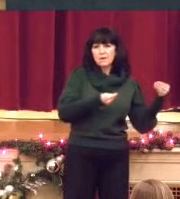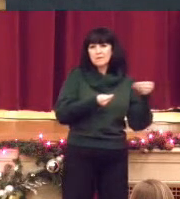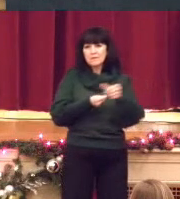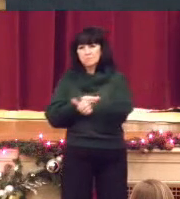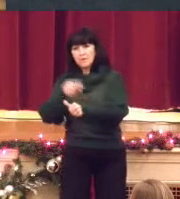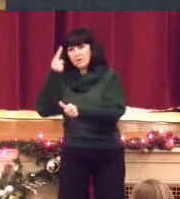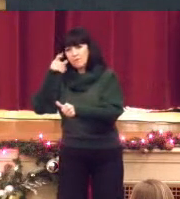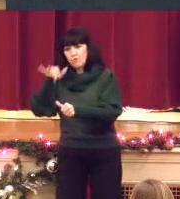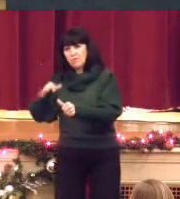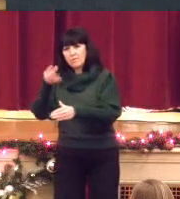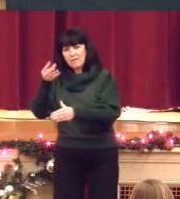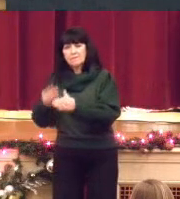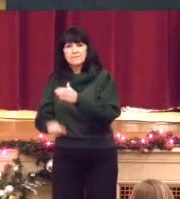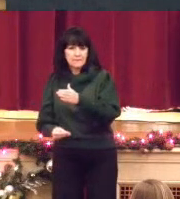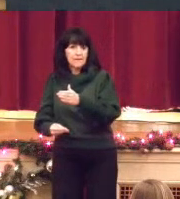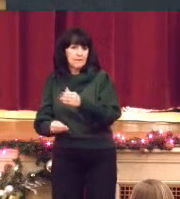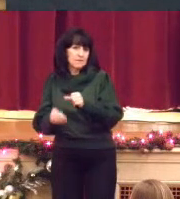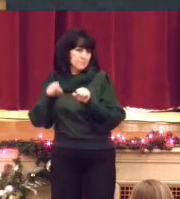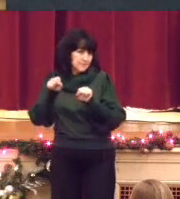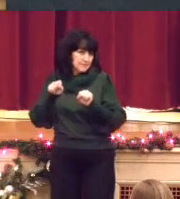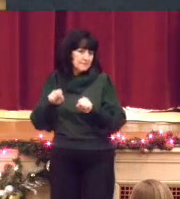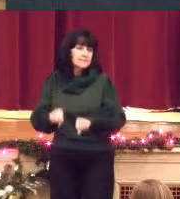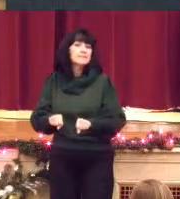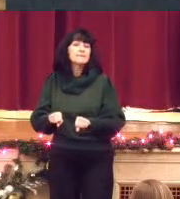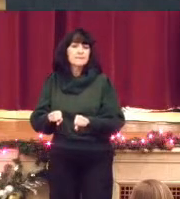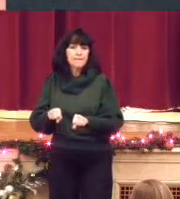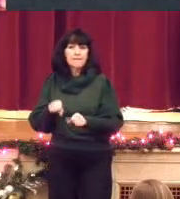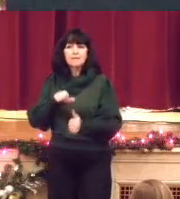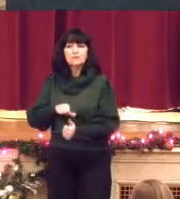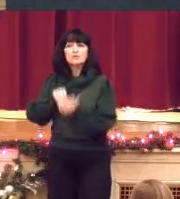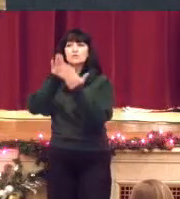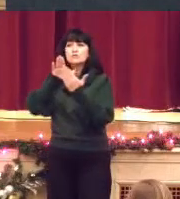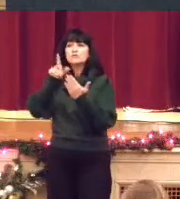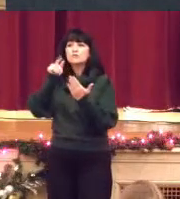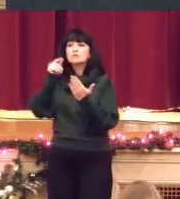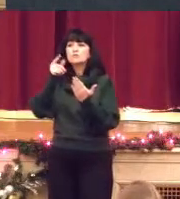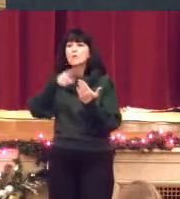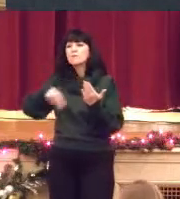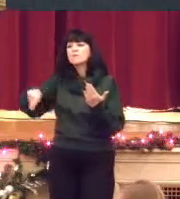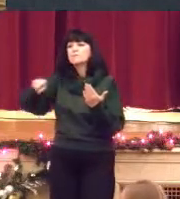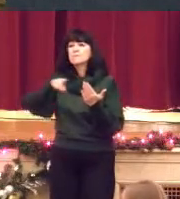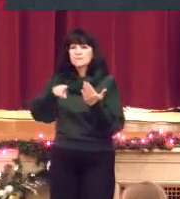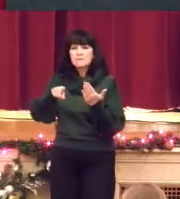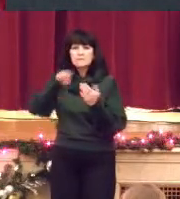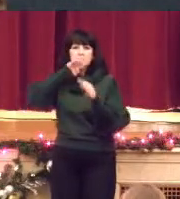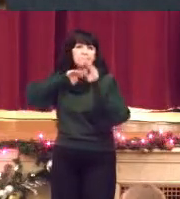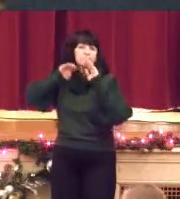grow older in a more competitive world. I saw a hand going up over here.